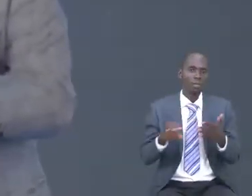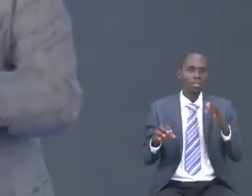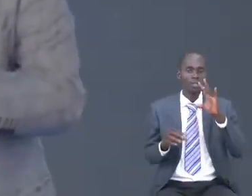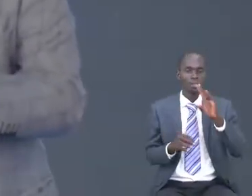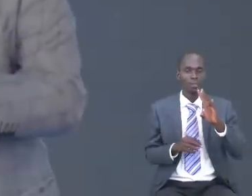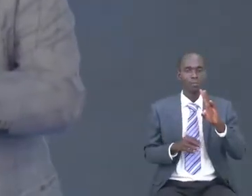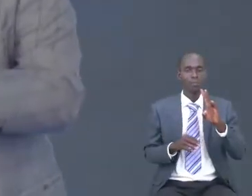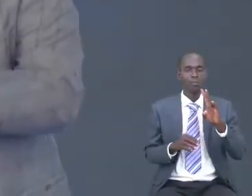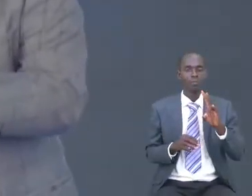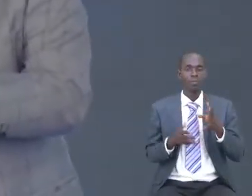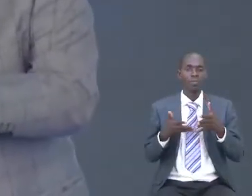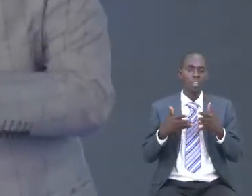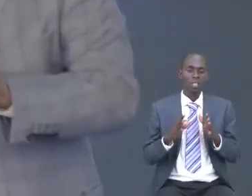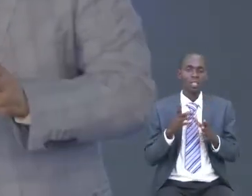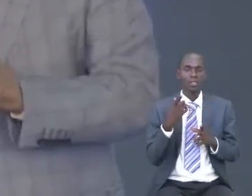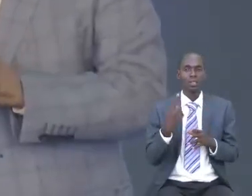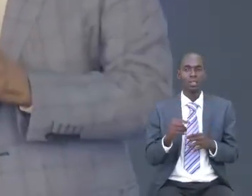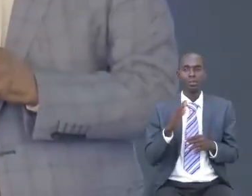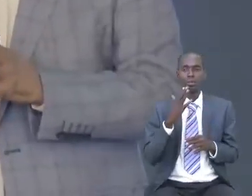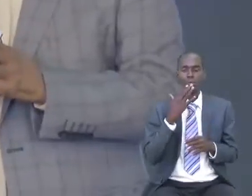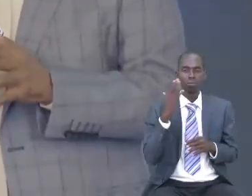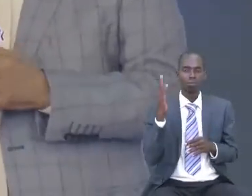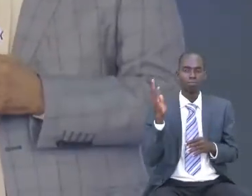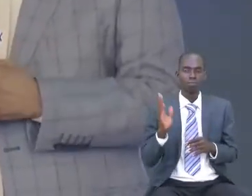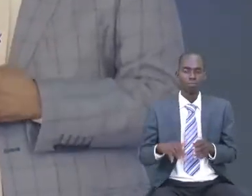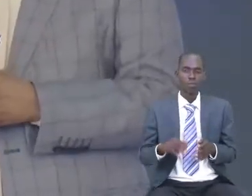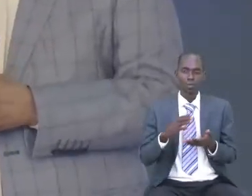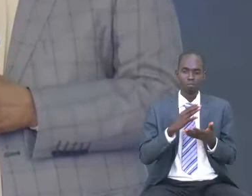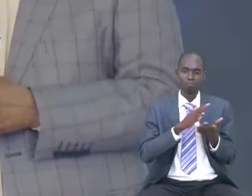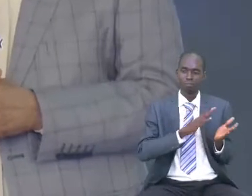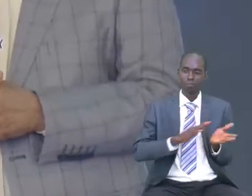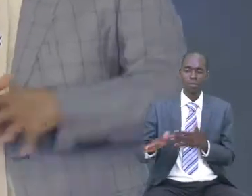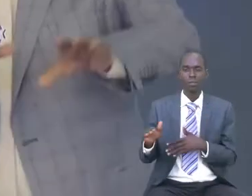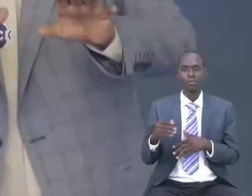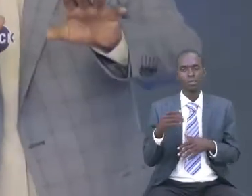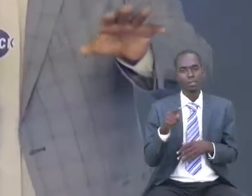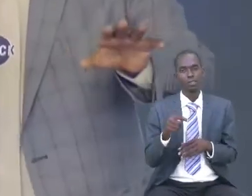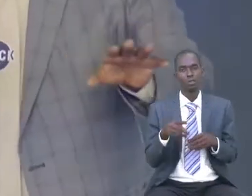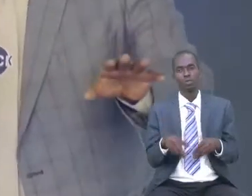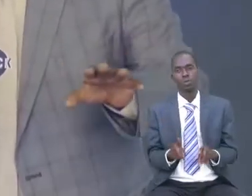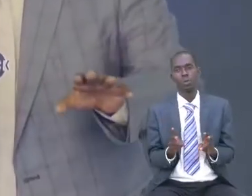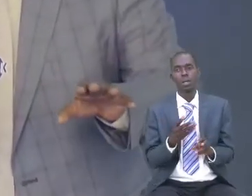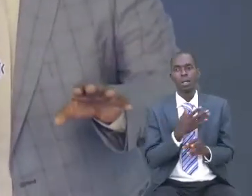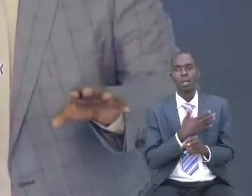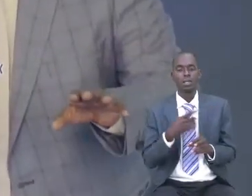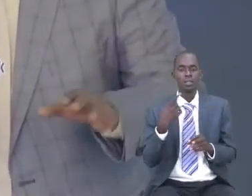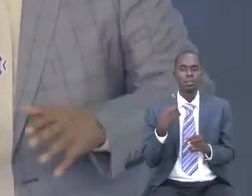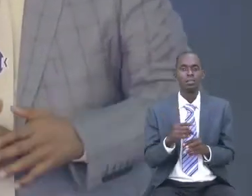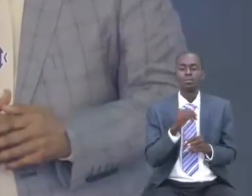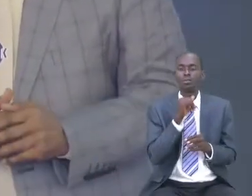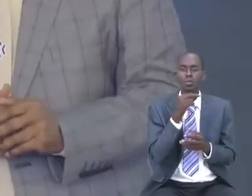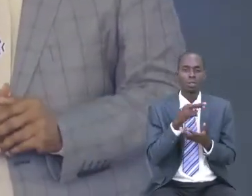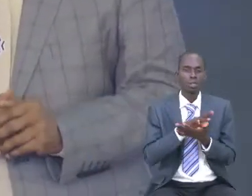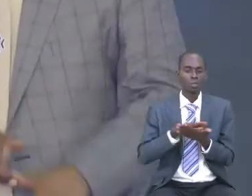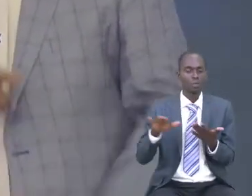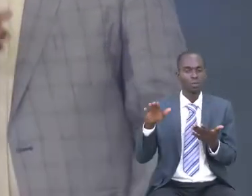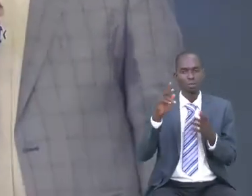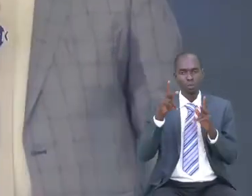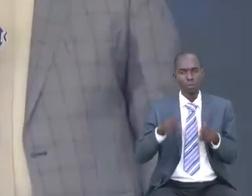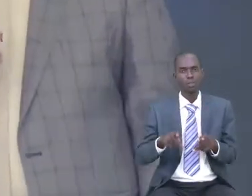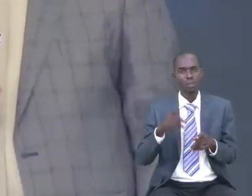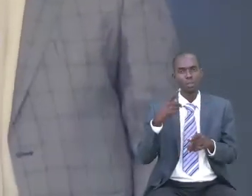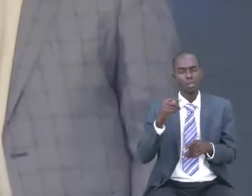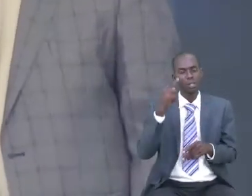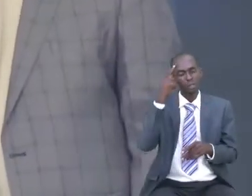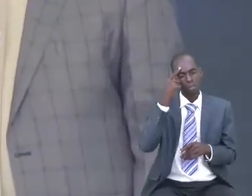In verse 7, let the wicked forsake his way, and the unrighteous man his thoughts, and